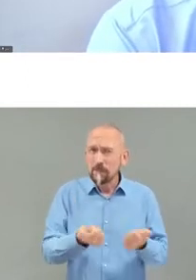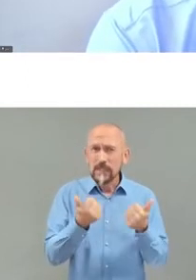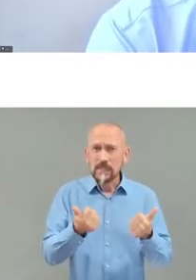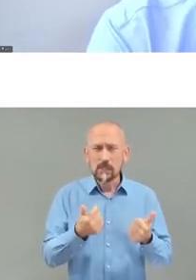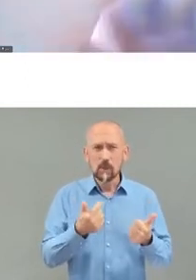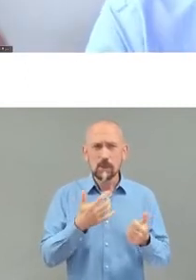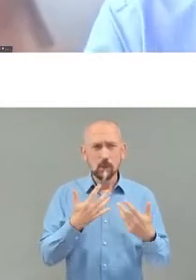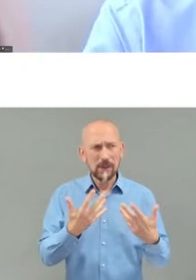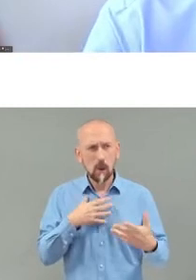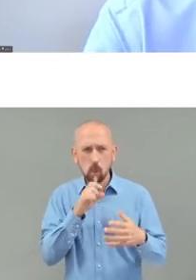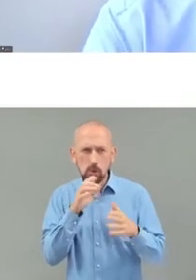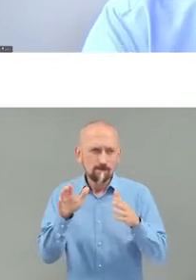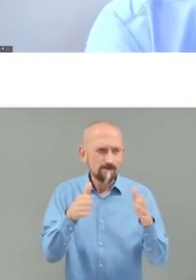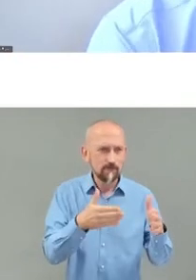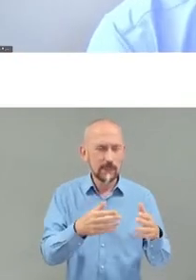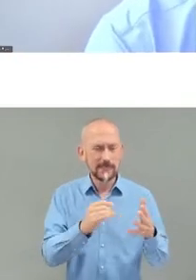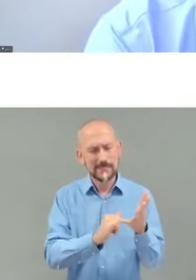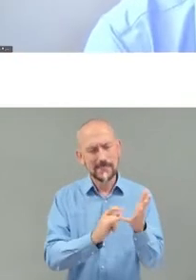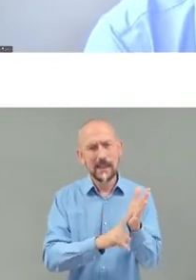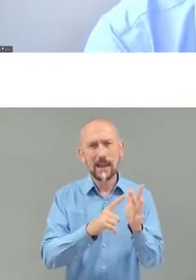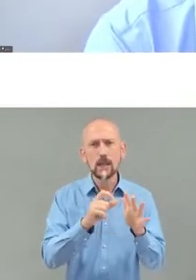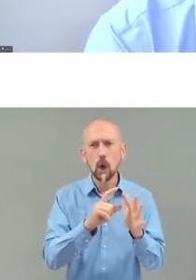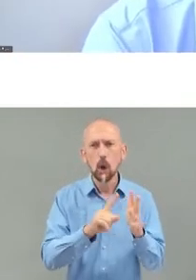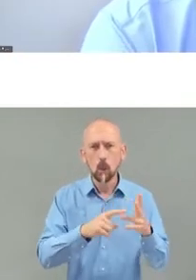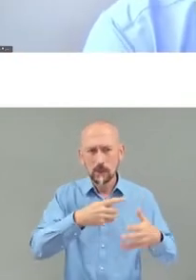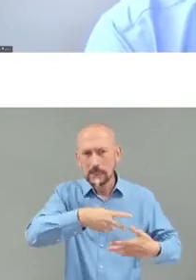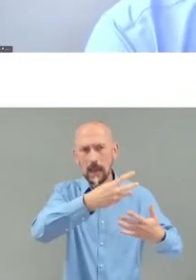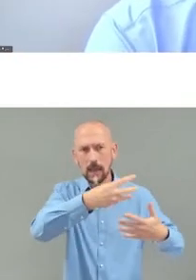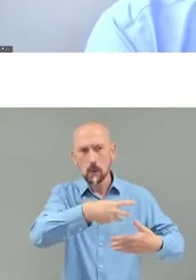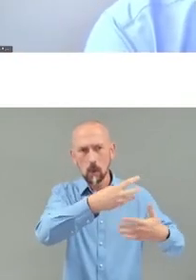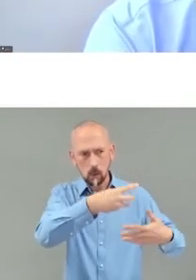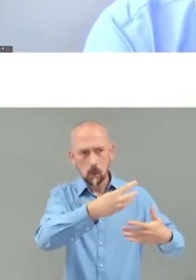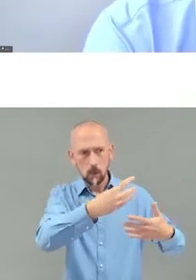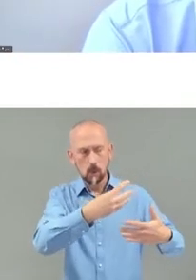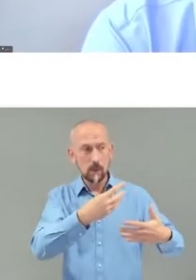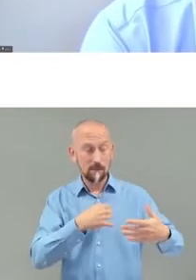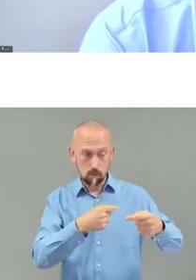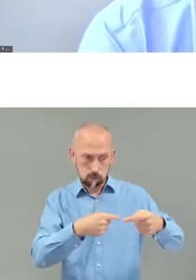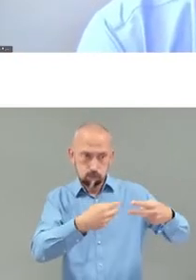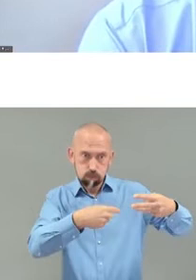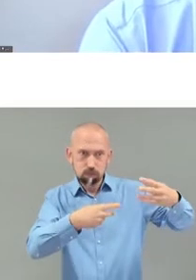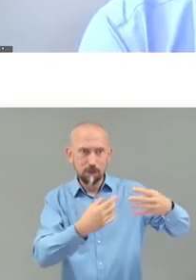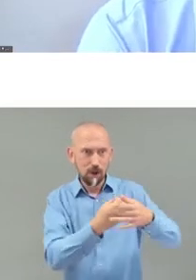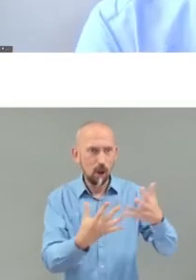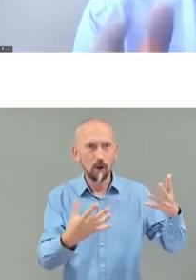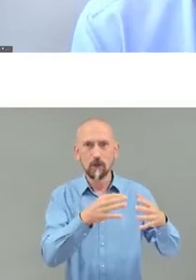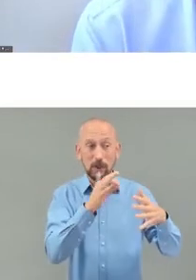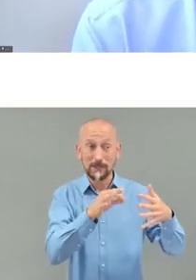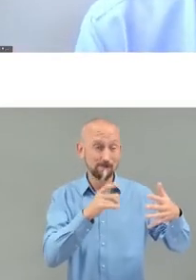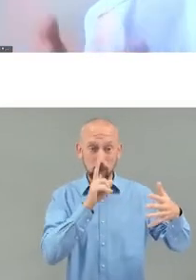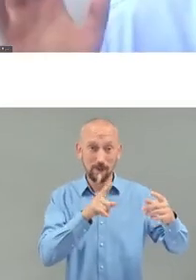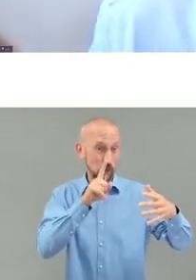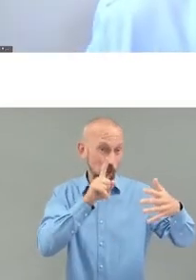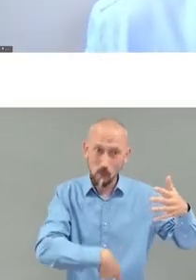in the Slido. It's been amazing to see the volume of questions and thoughts that have come in, and we won't be able to get to all of those, I'm afraid. I'm going to pick up